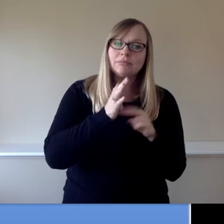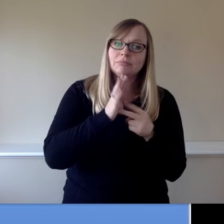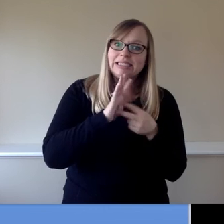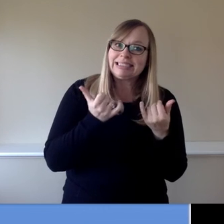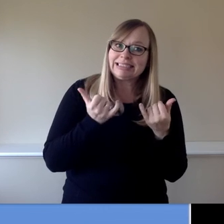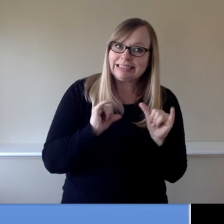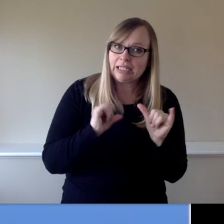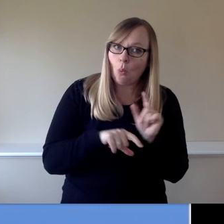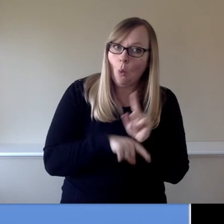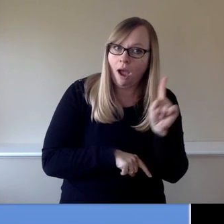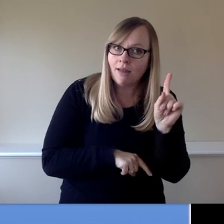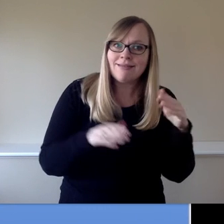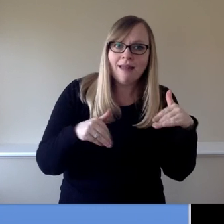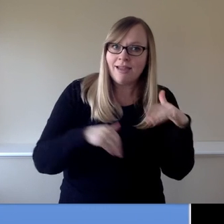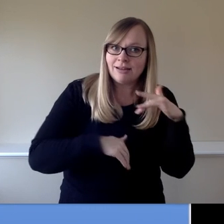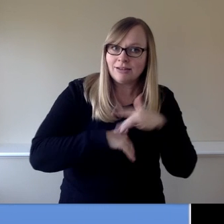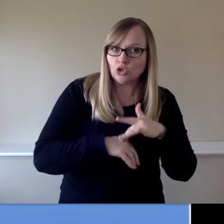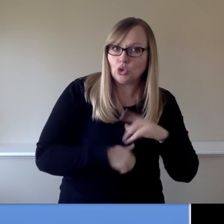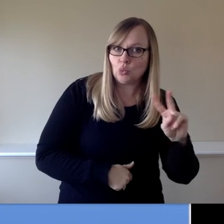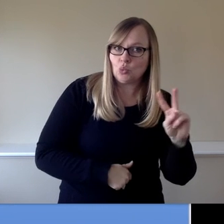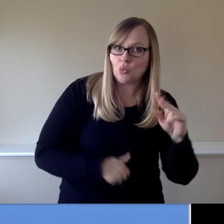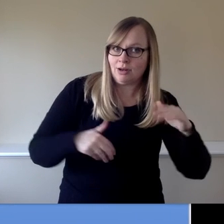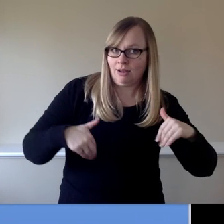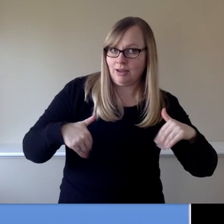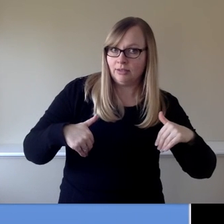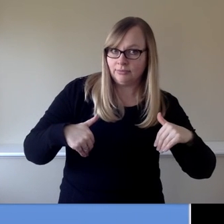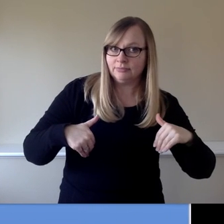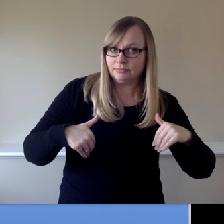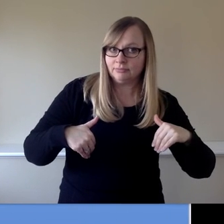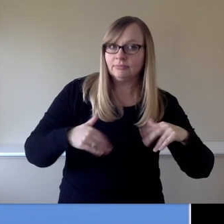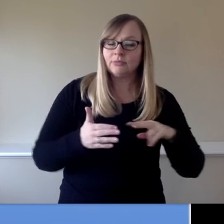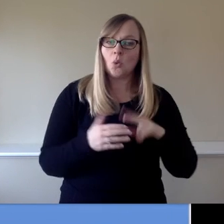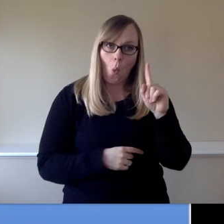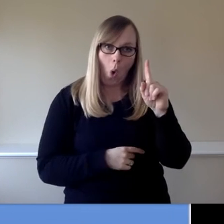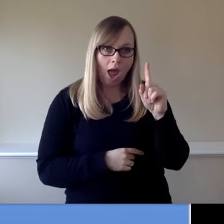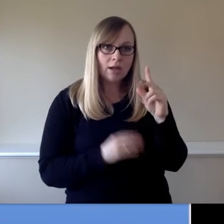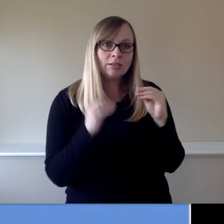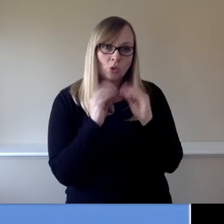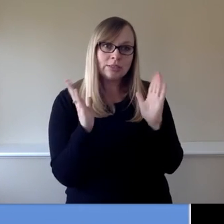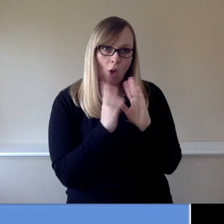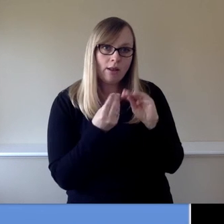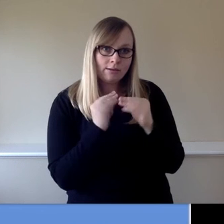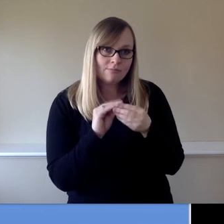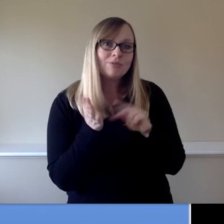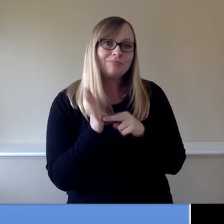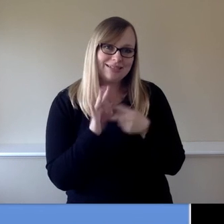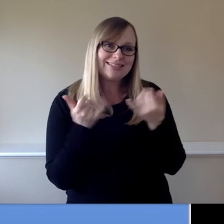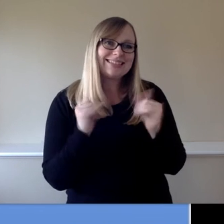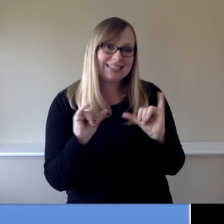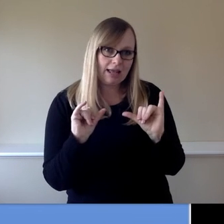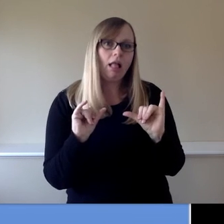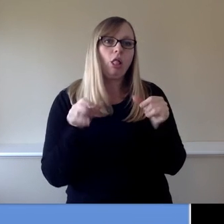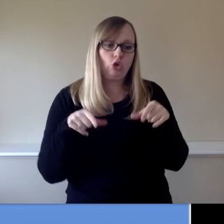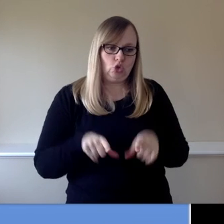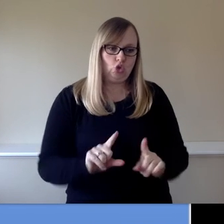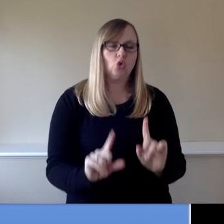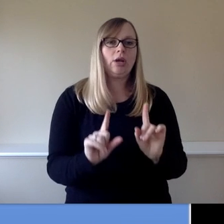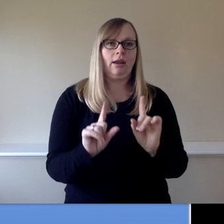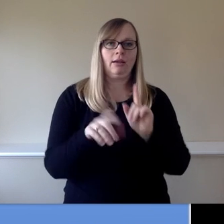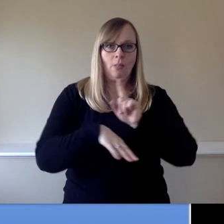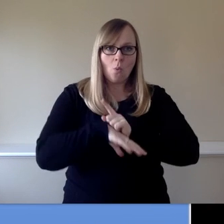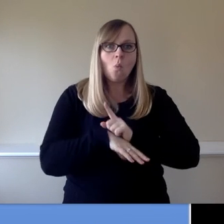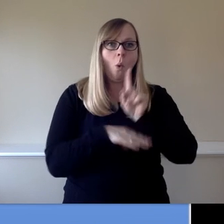2. 1 is smaller, so it's 1 o'clock is the hour. The long hand's on the 3, which we know is 15